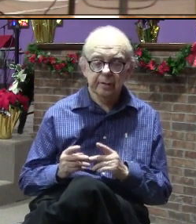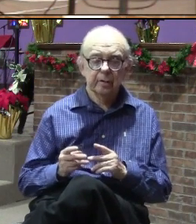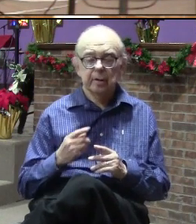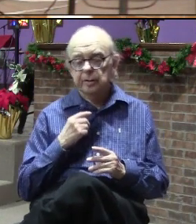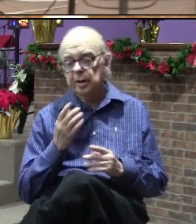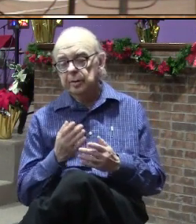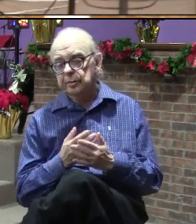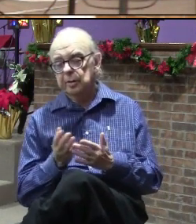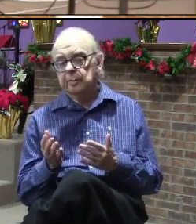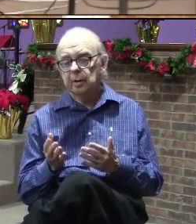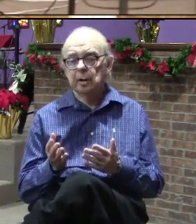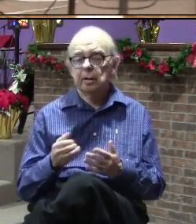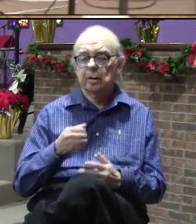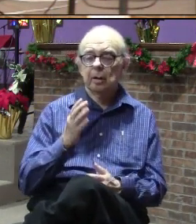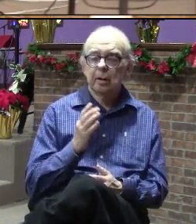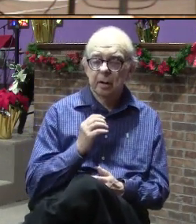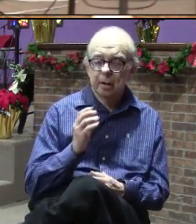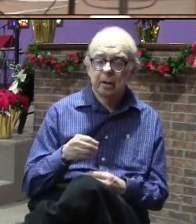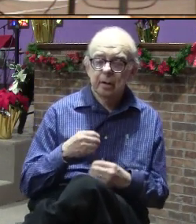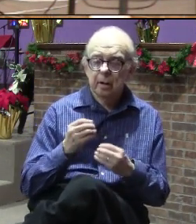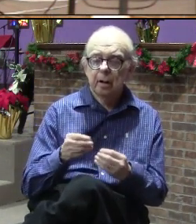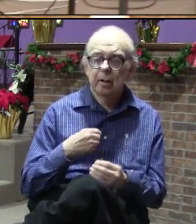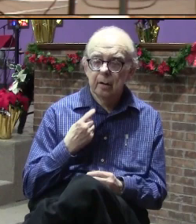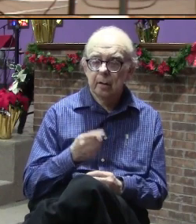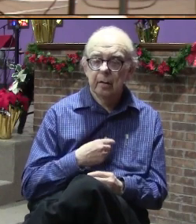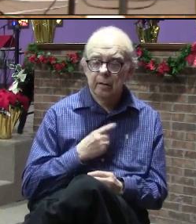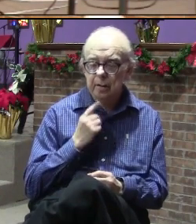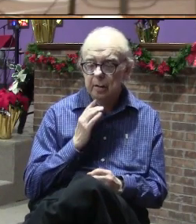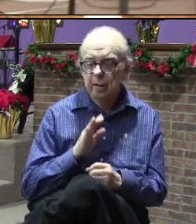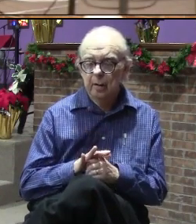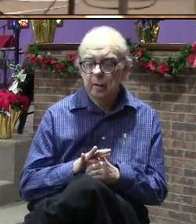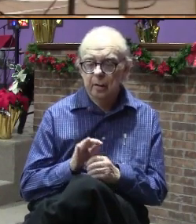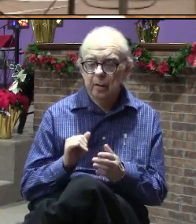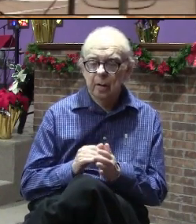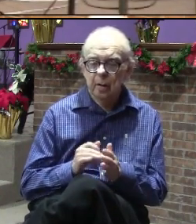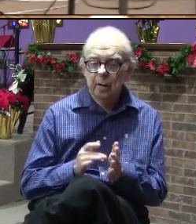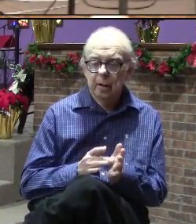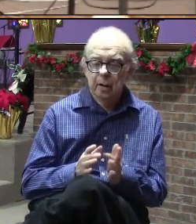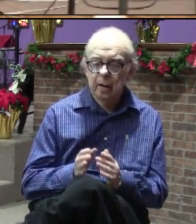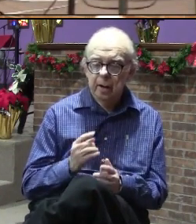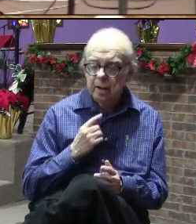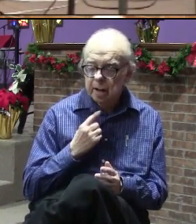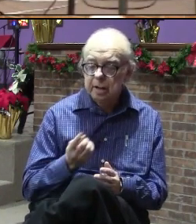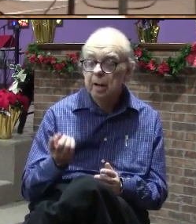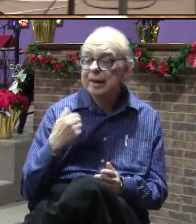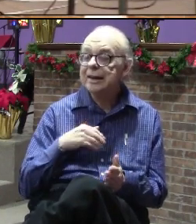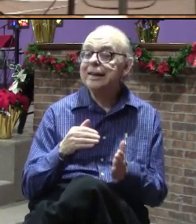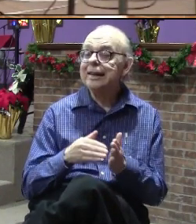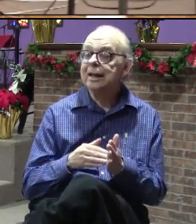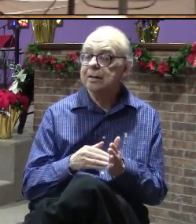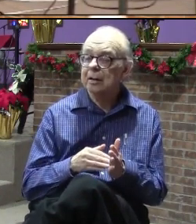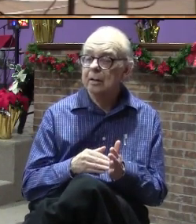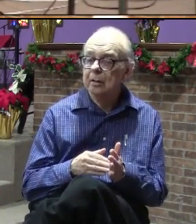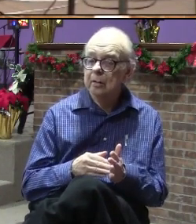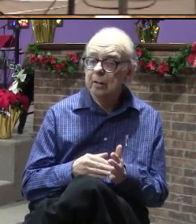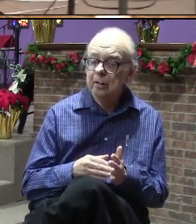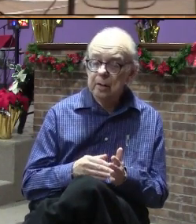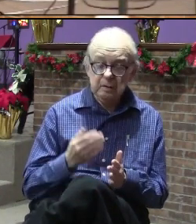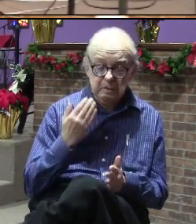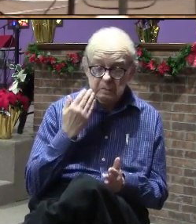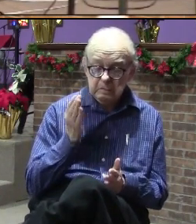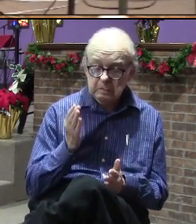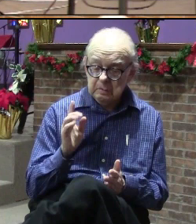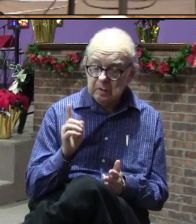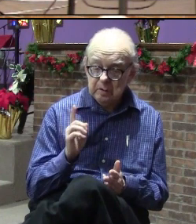something? God has given us a promise that Jesus is coming again. I don't know